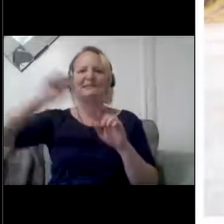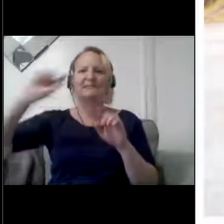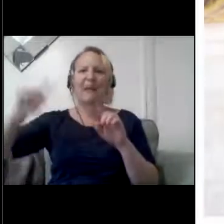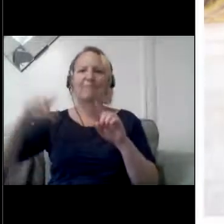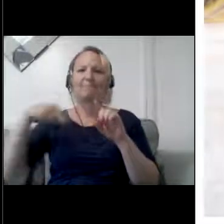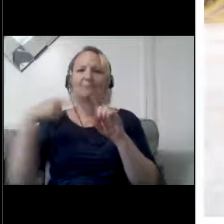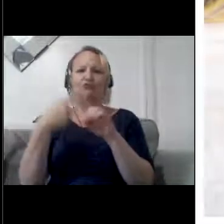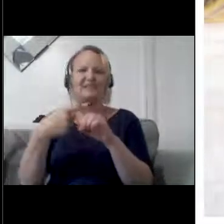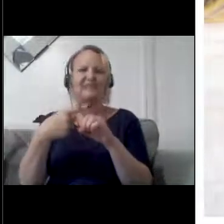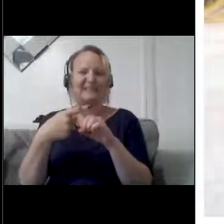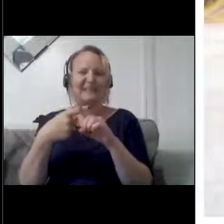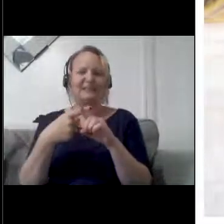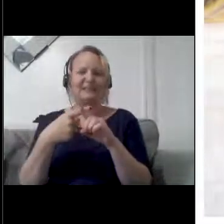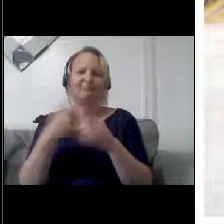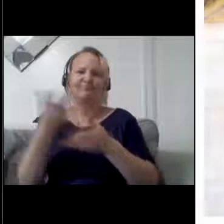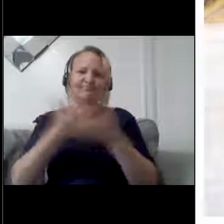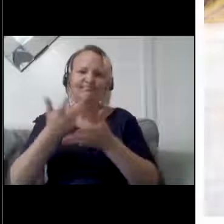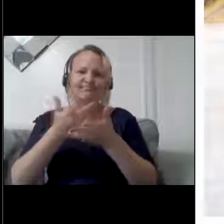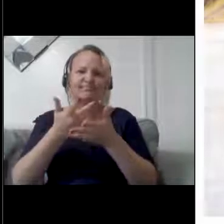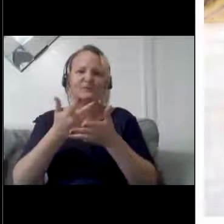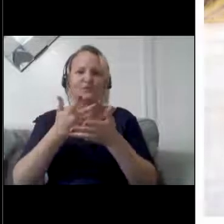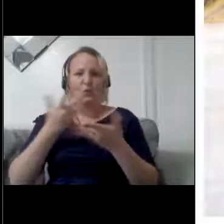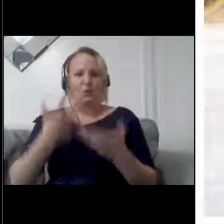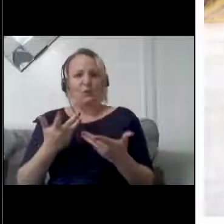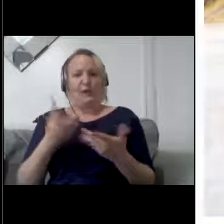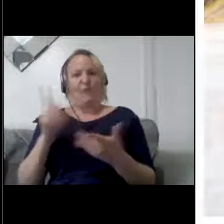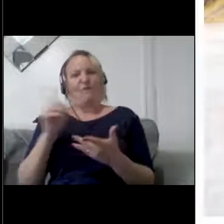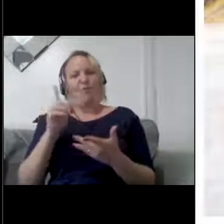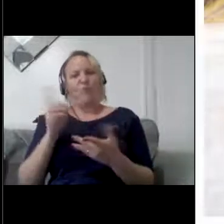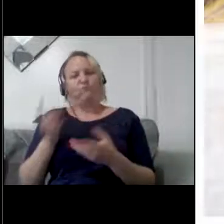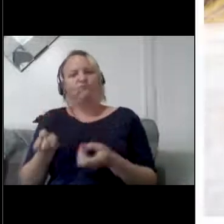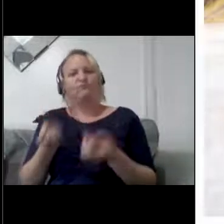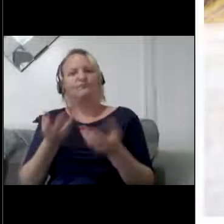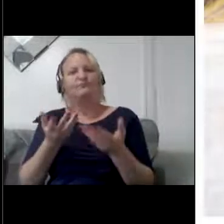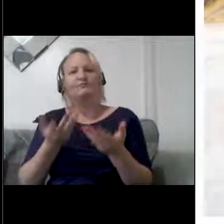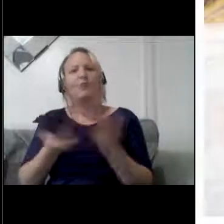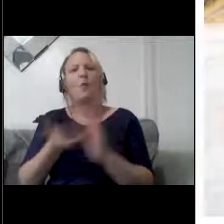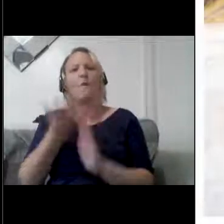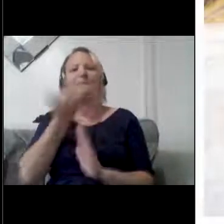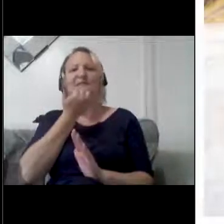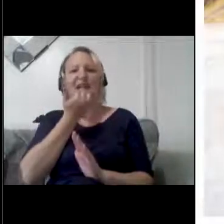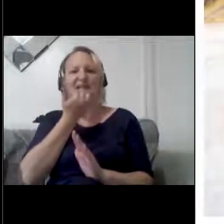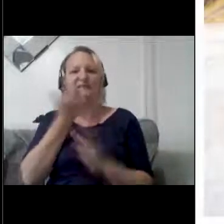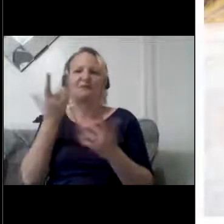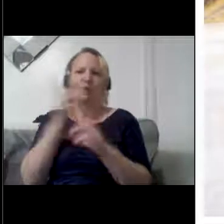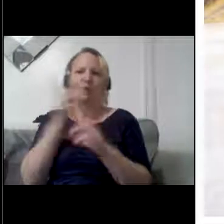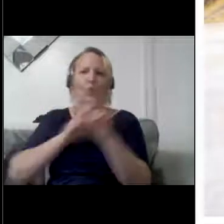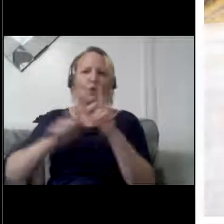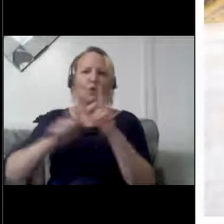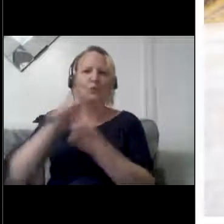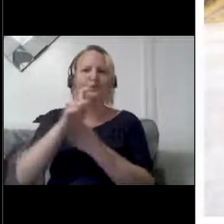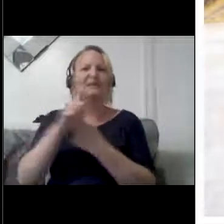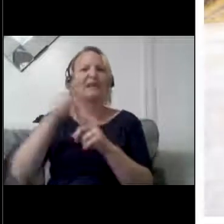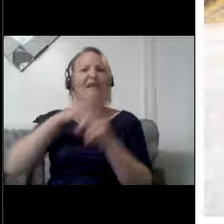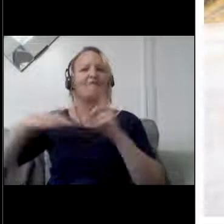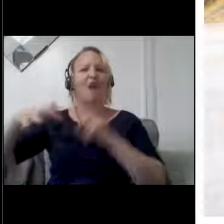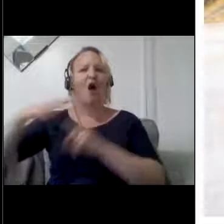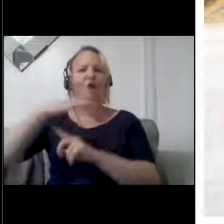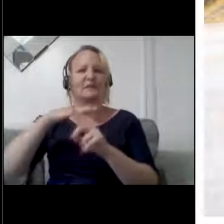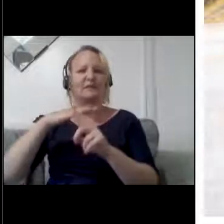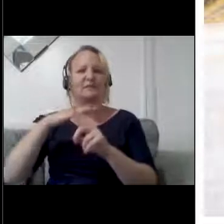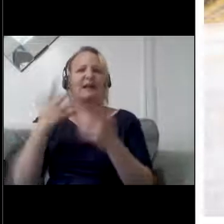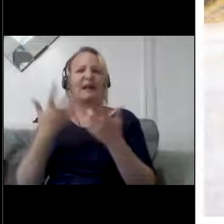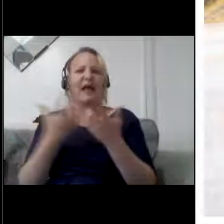Tonight we're going to be providing you with an update and summary of the impacts of our proposals on the community and the environment and how we plan to mitigate